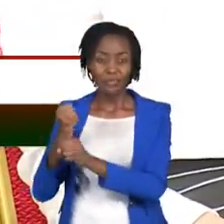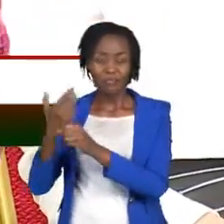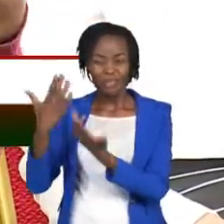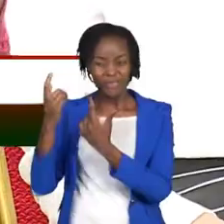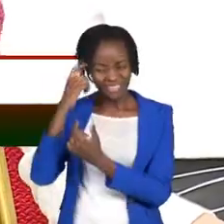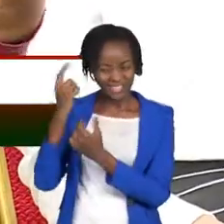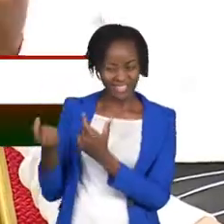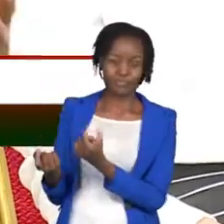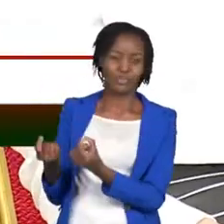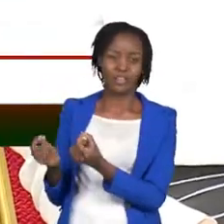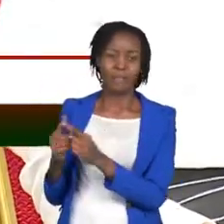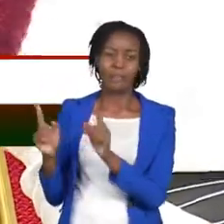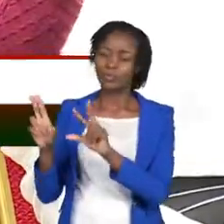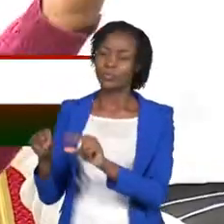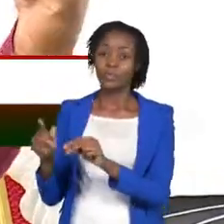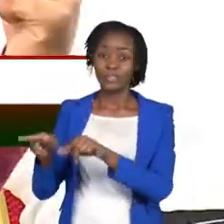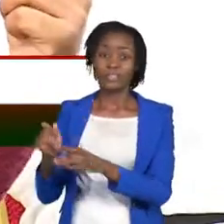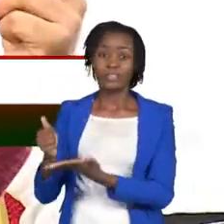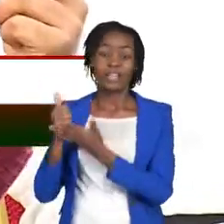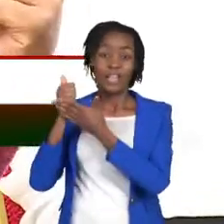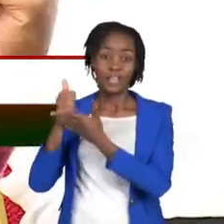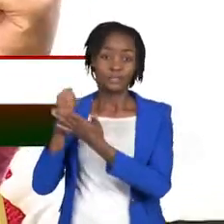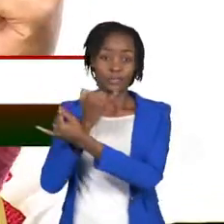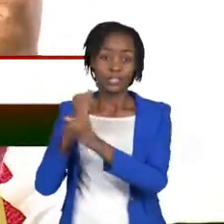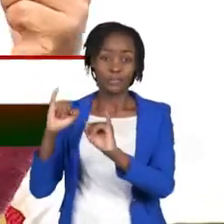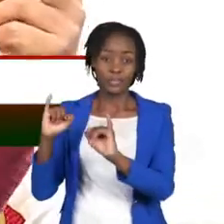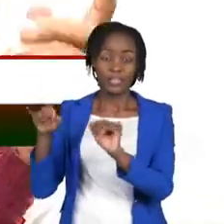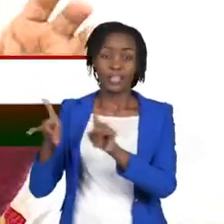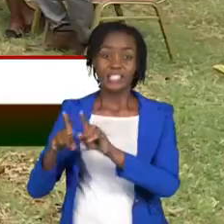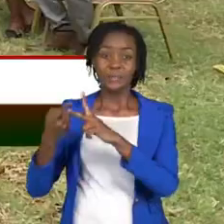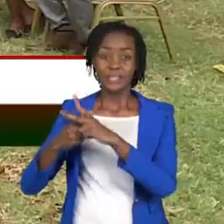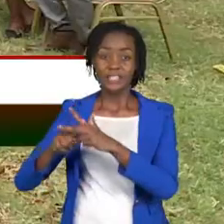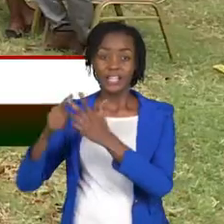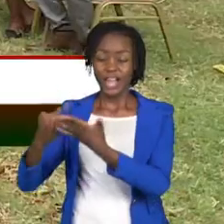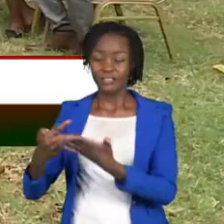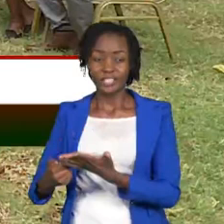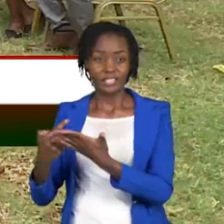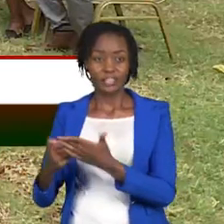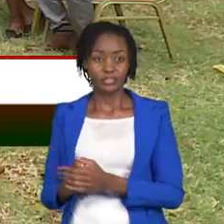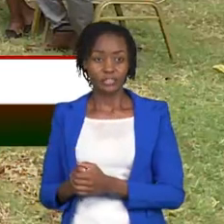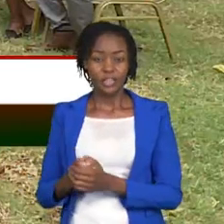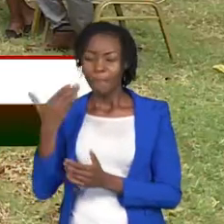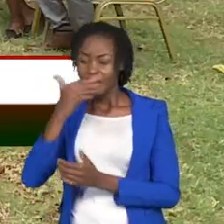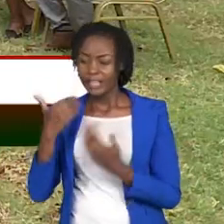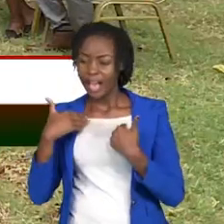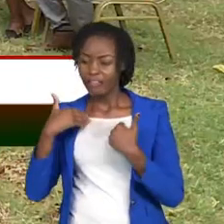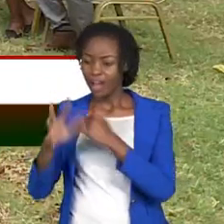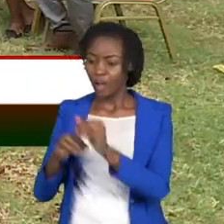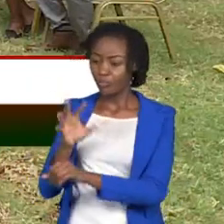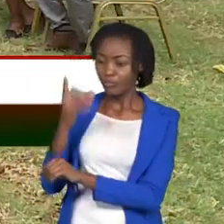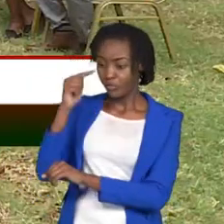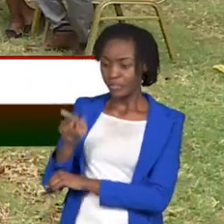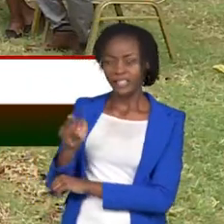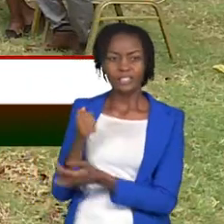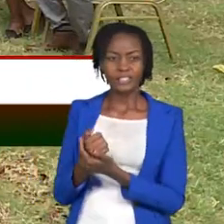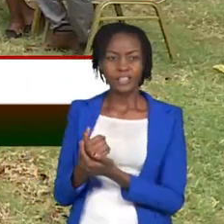but it contributed, it even began a discussion. Have a movie of that.